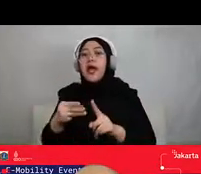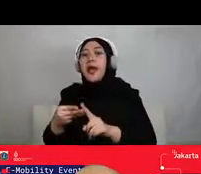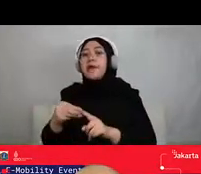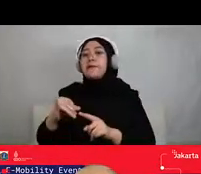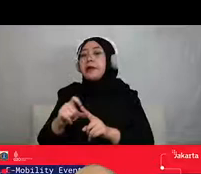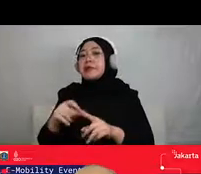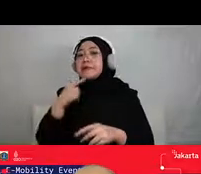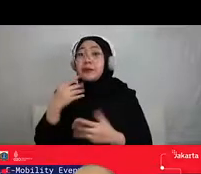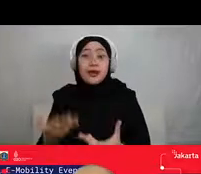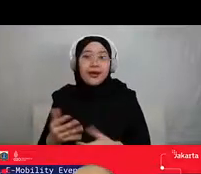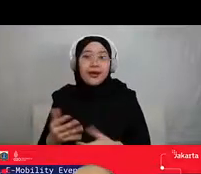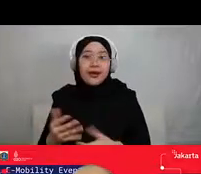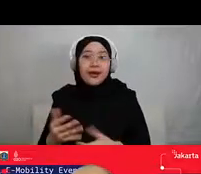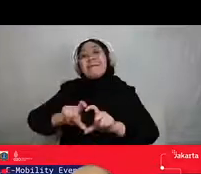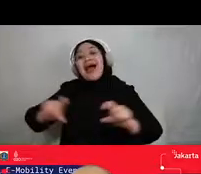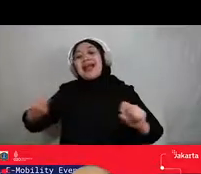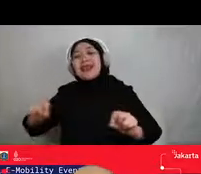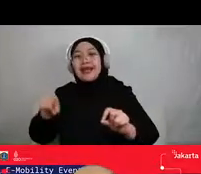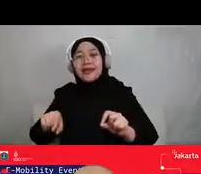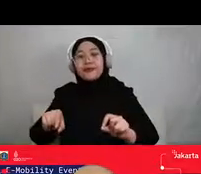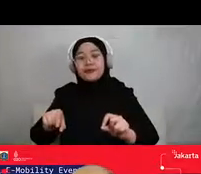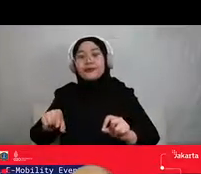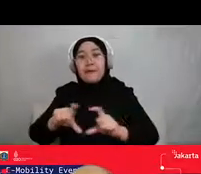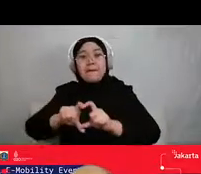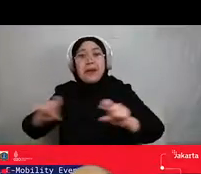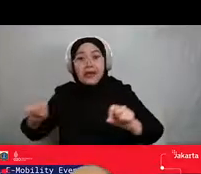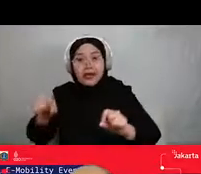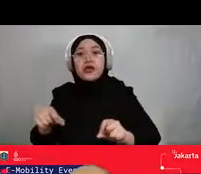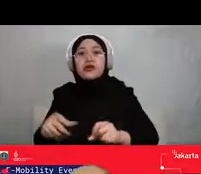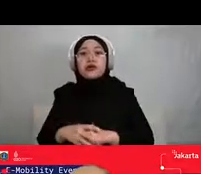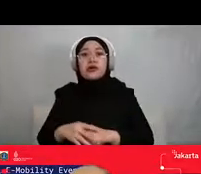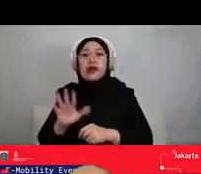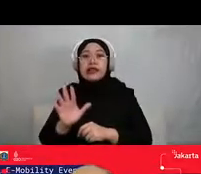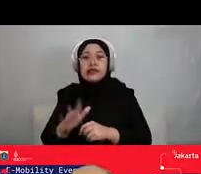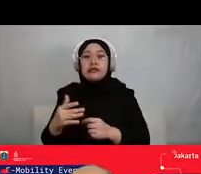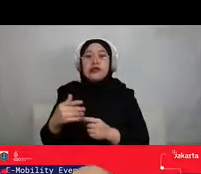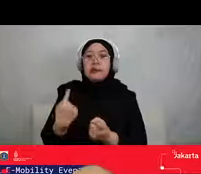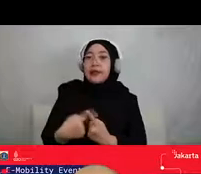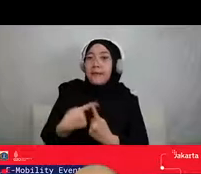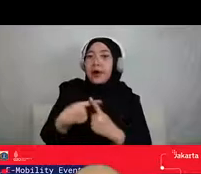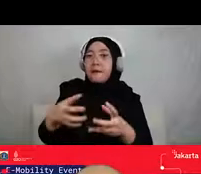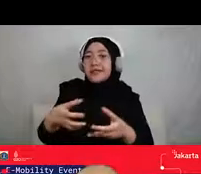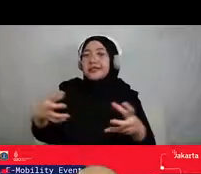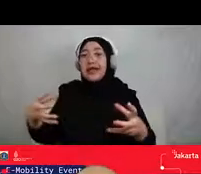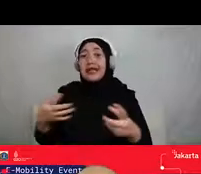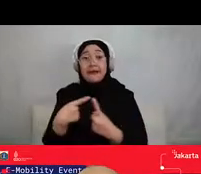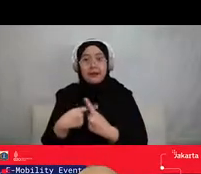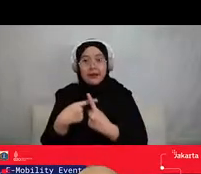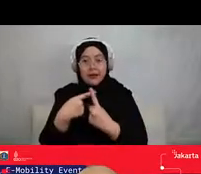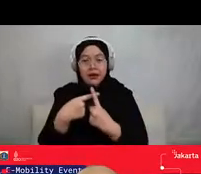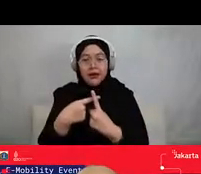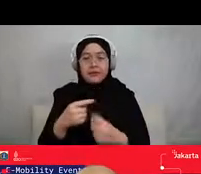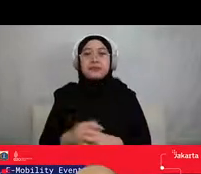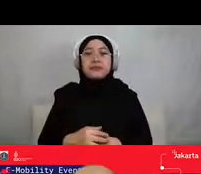batteries keep increasing in size as we go to the battery electric buses. And then again, they reduce in